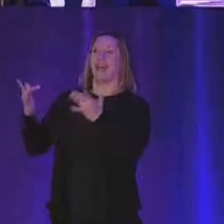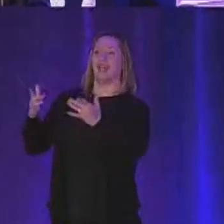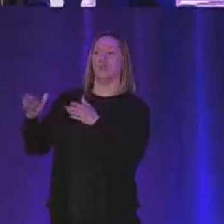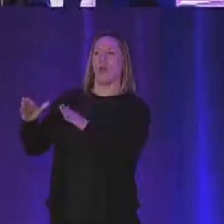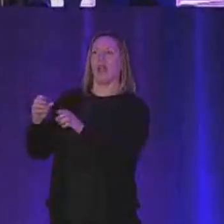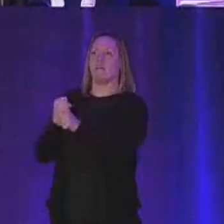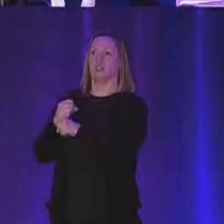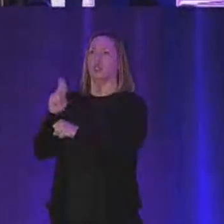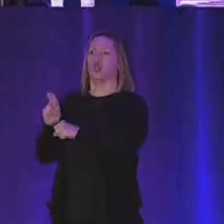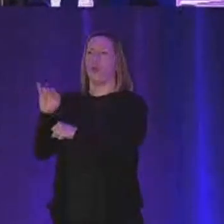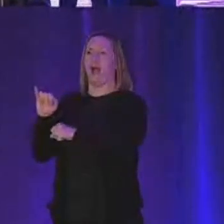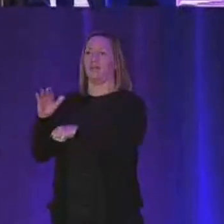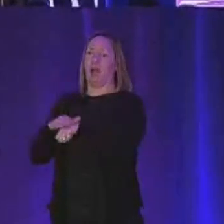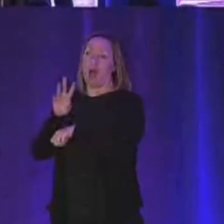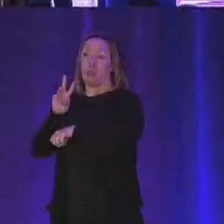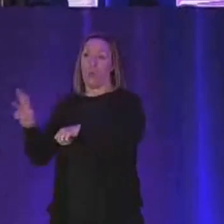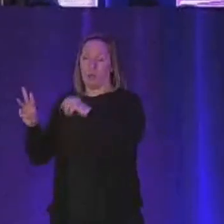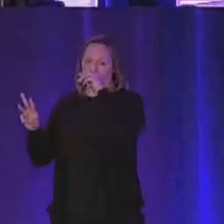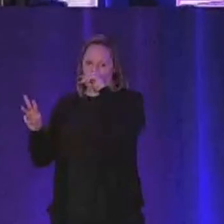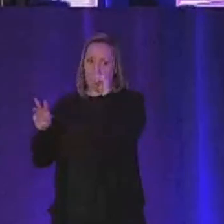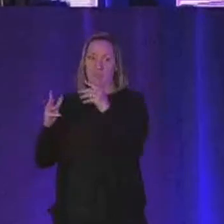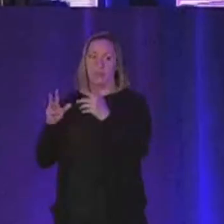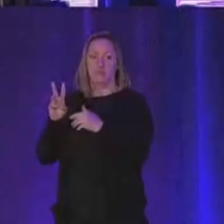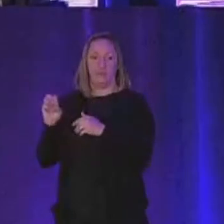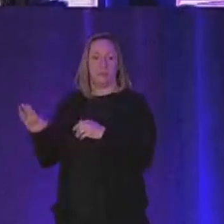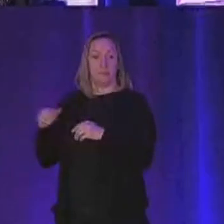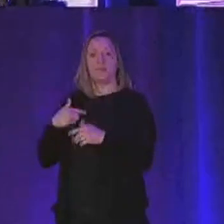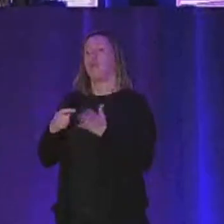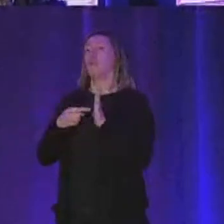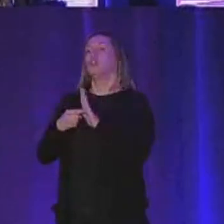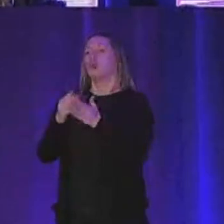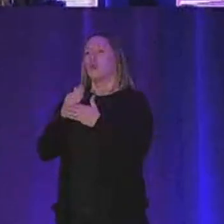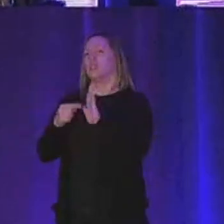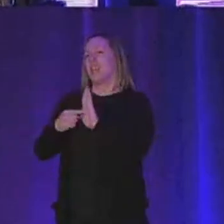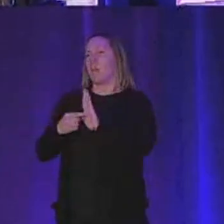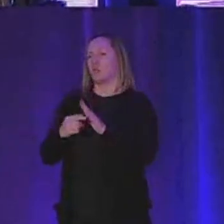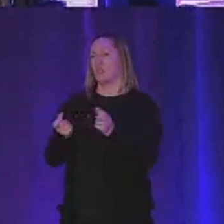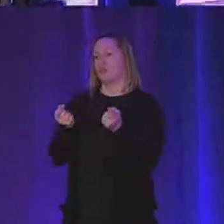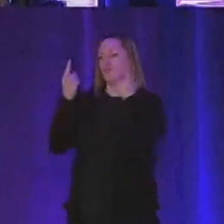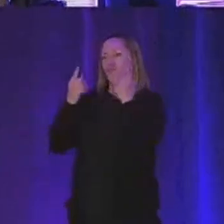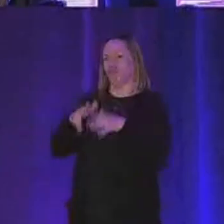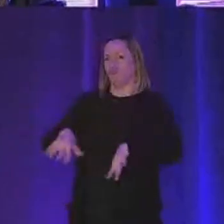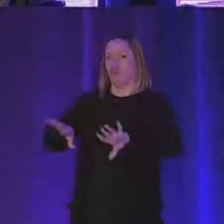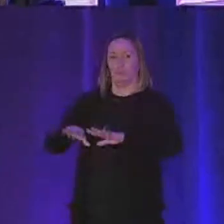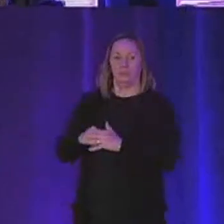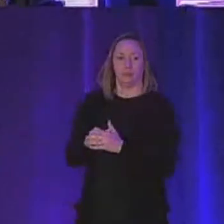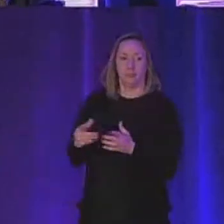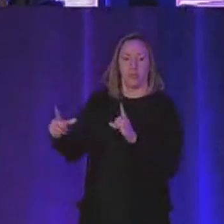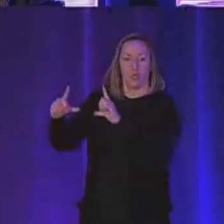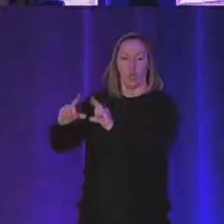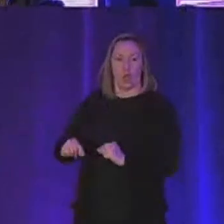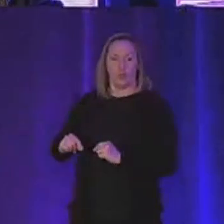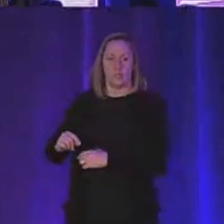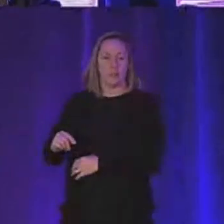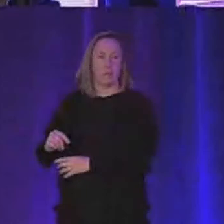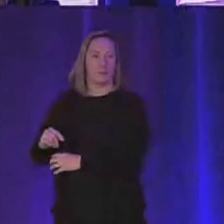on the web. And I'd like to show you a little demo of that just to make sure we're all on the same page. So I'm gonna close this, move this over, and come